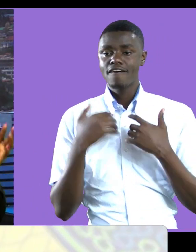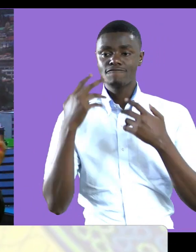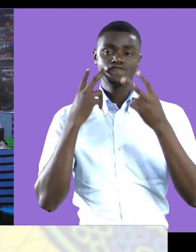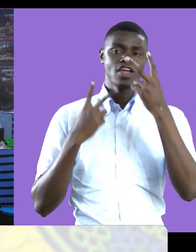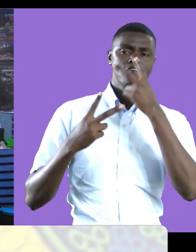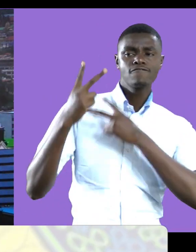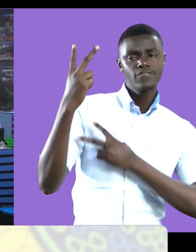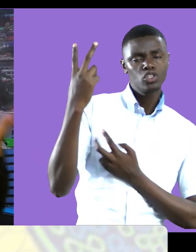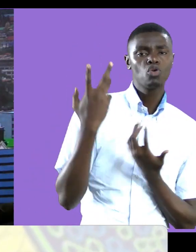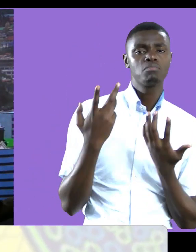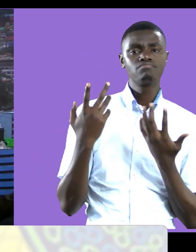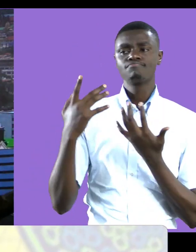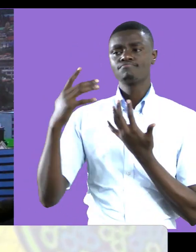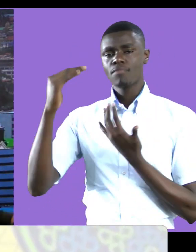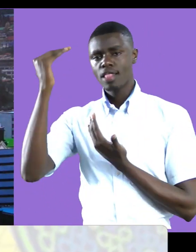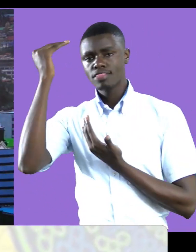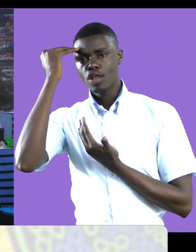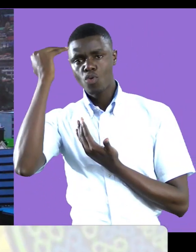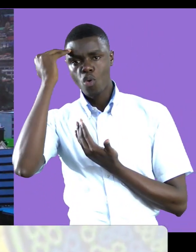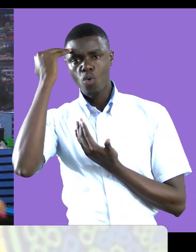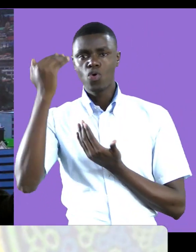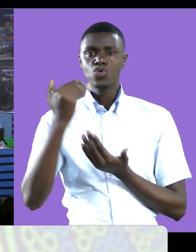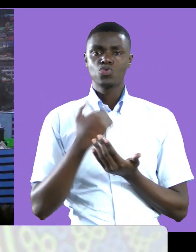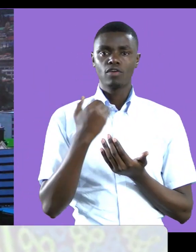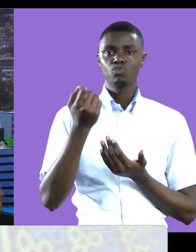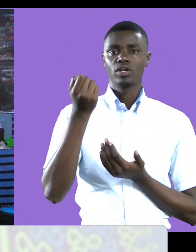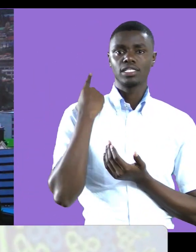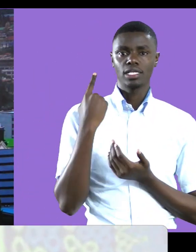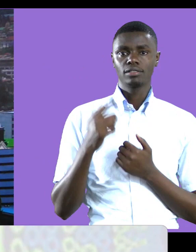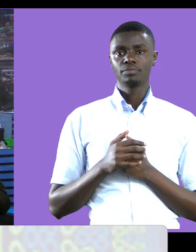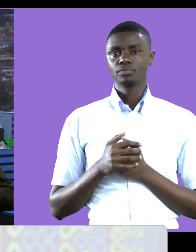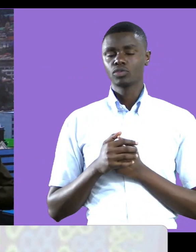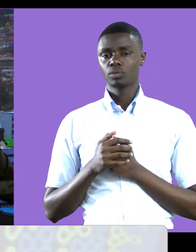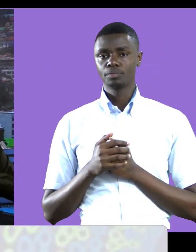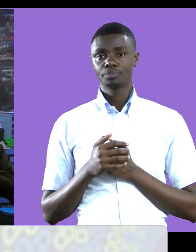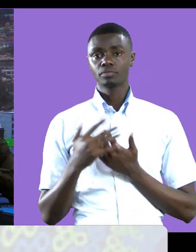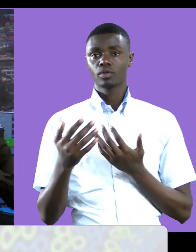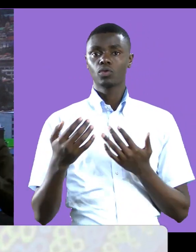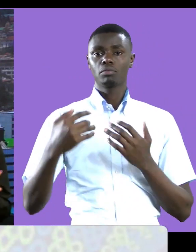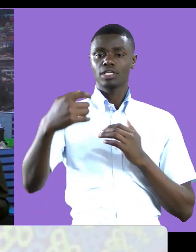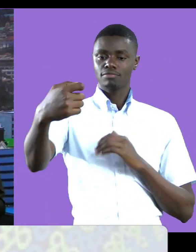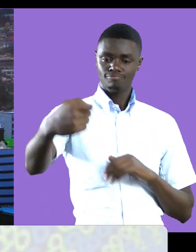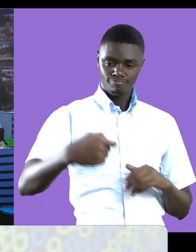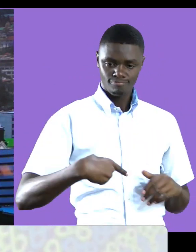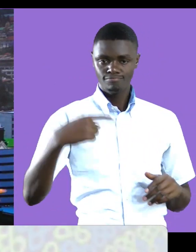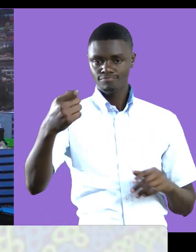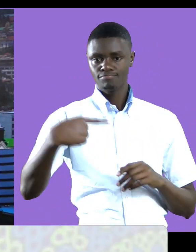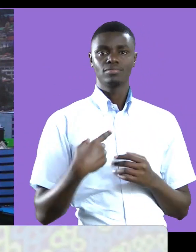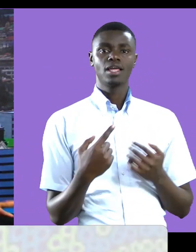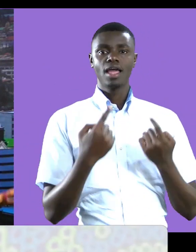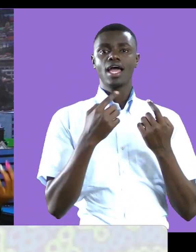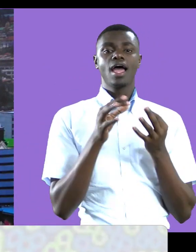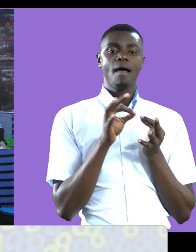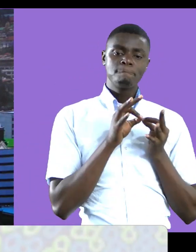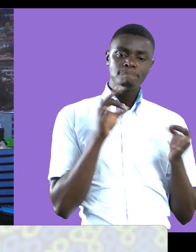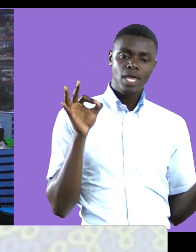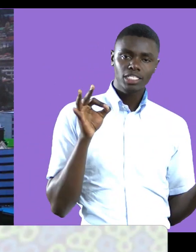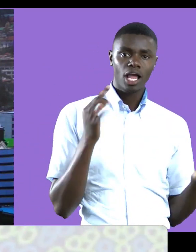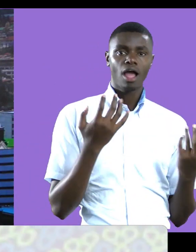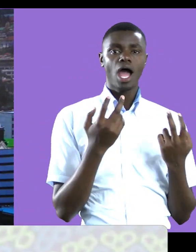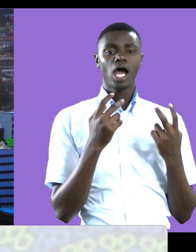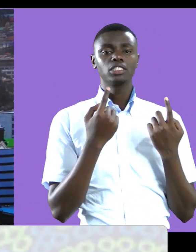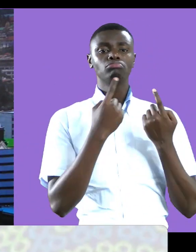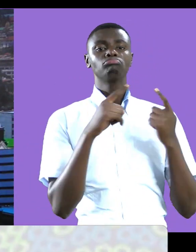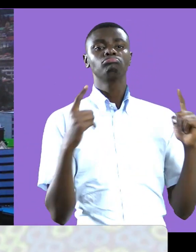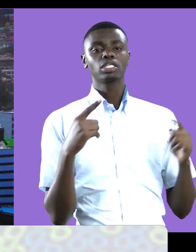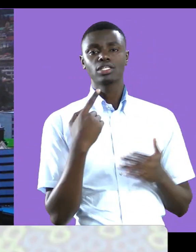or the norm that you have in the society? So if you are interested, to me on our comment section, what you measure as your own success.